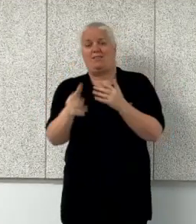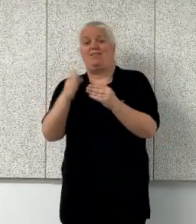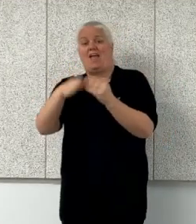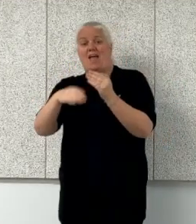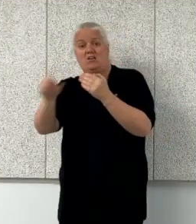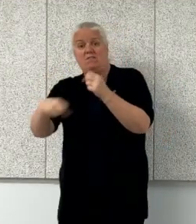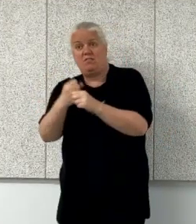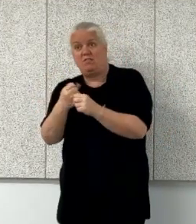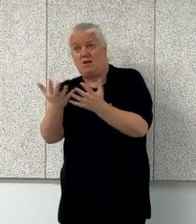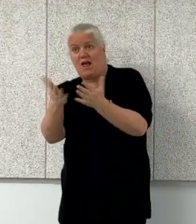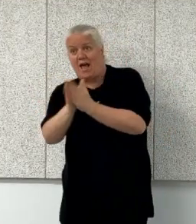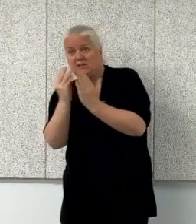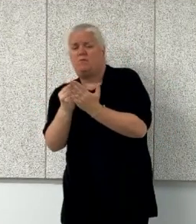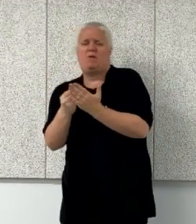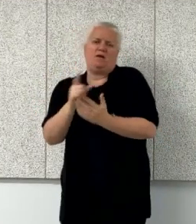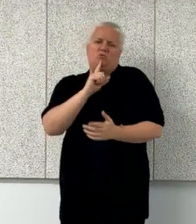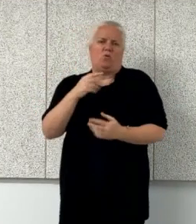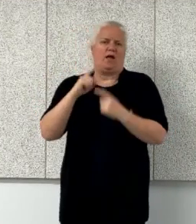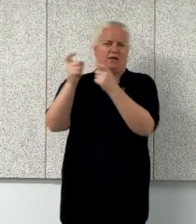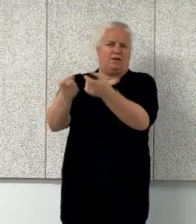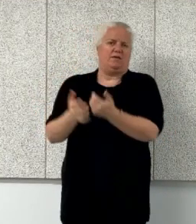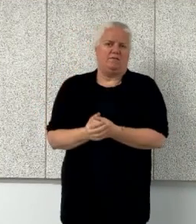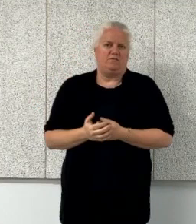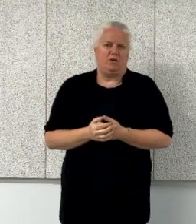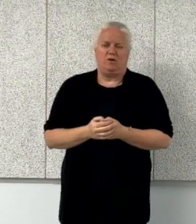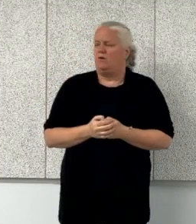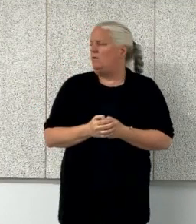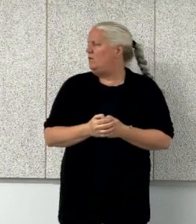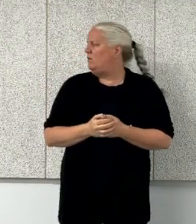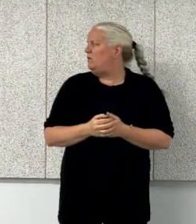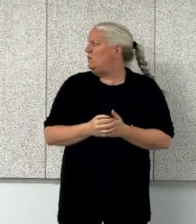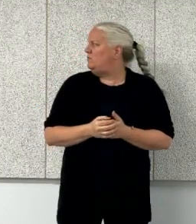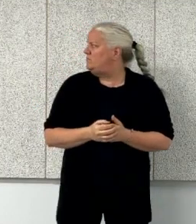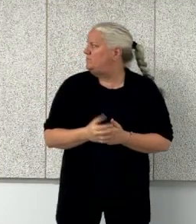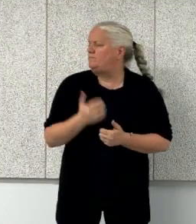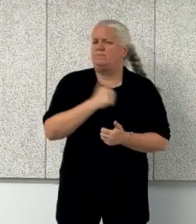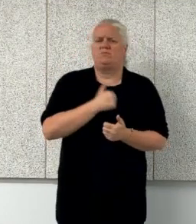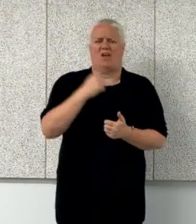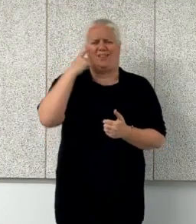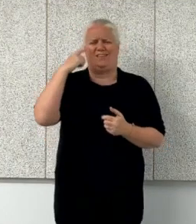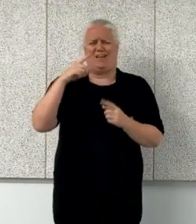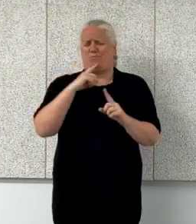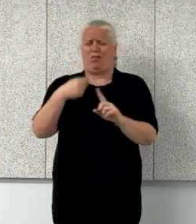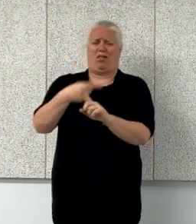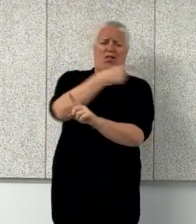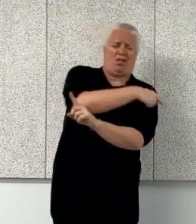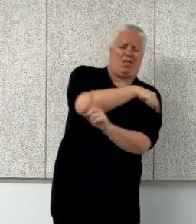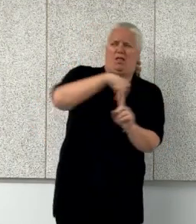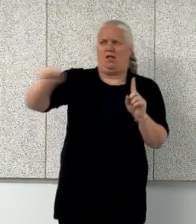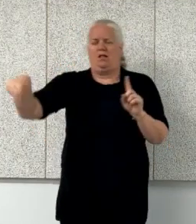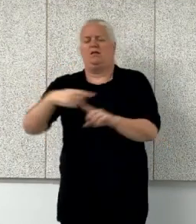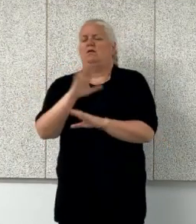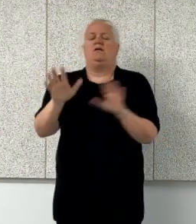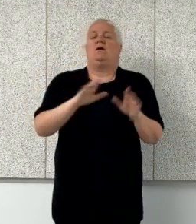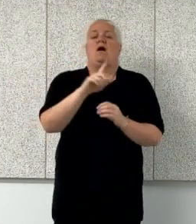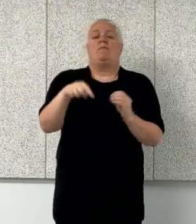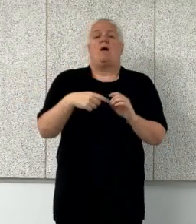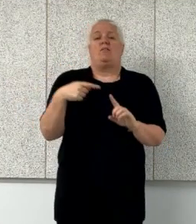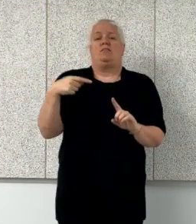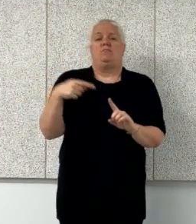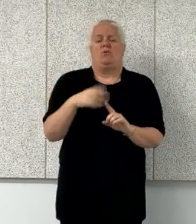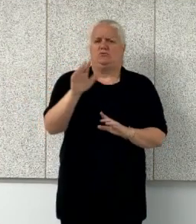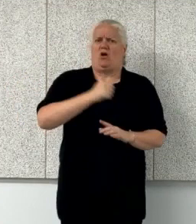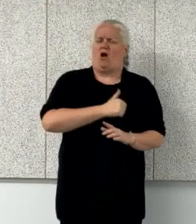I feel like I'm just yanking the conversation all over the place. But fine, it's fine. But to go back to your point, I mean about the